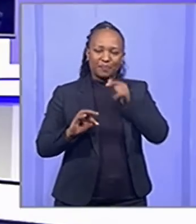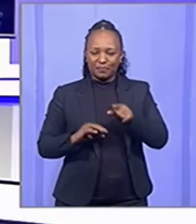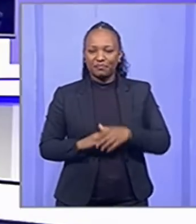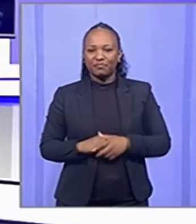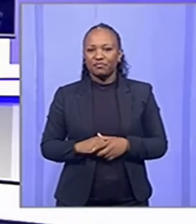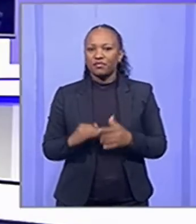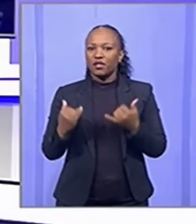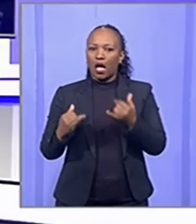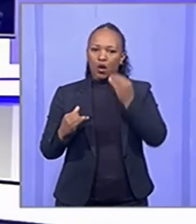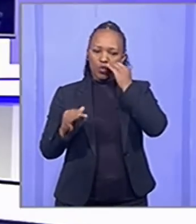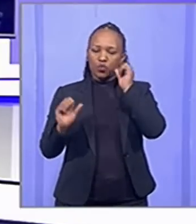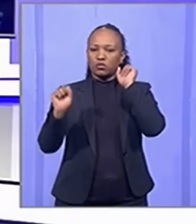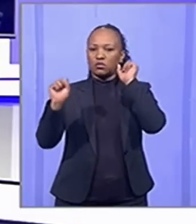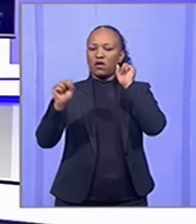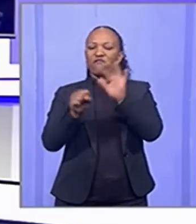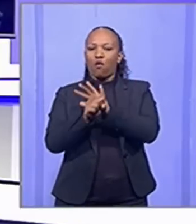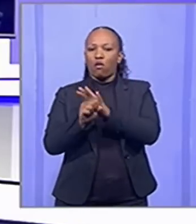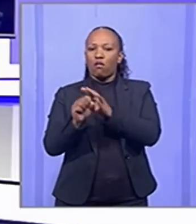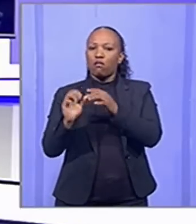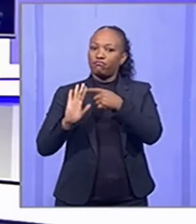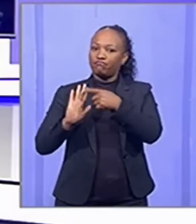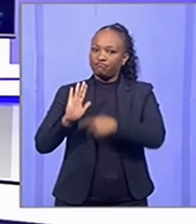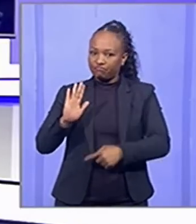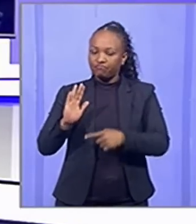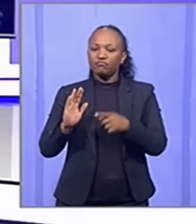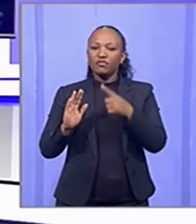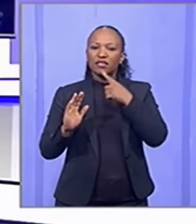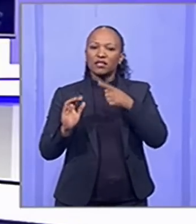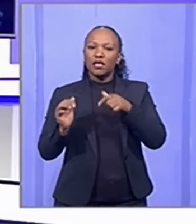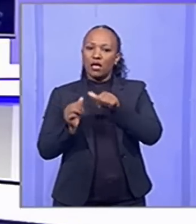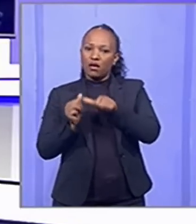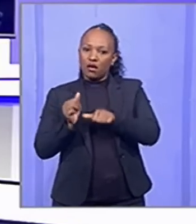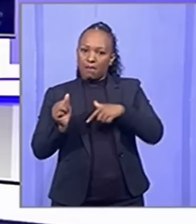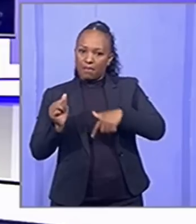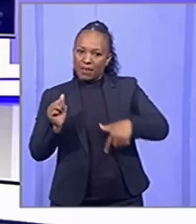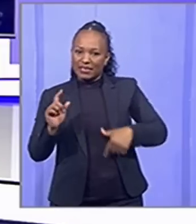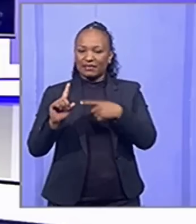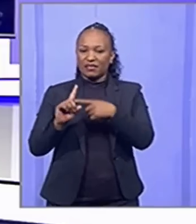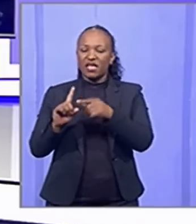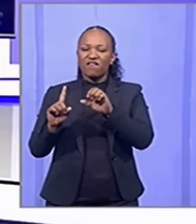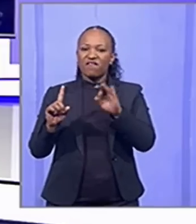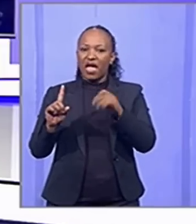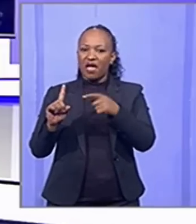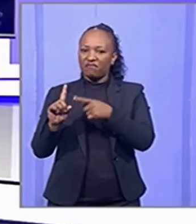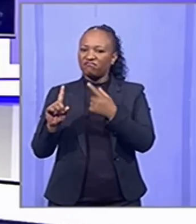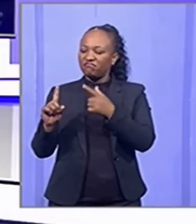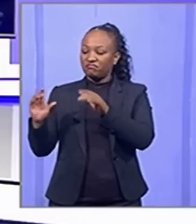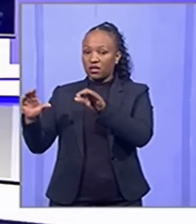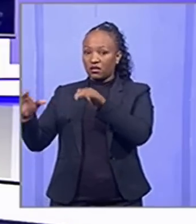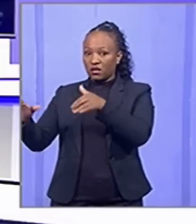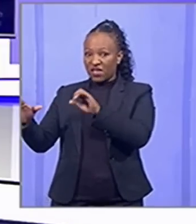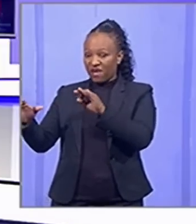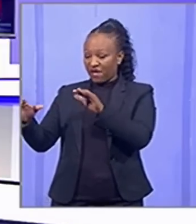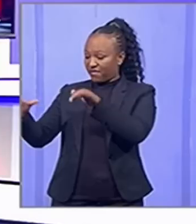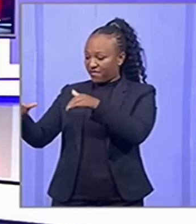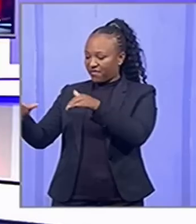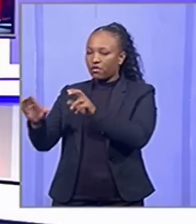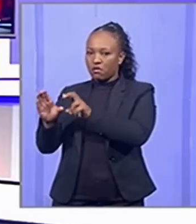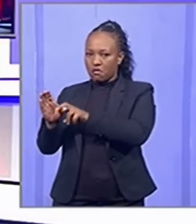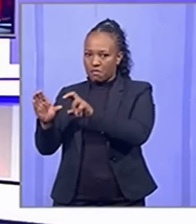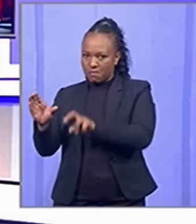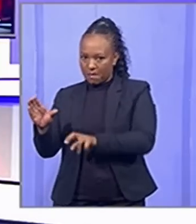Tsona re dithagola semmuso jalo ka ditaba tse re motlatsi wa mo presidente wa EFF Shivambu o itokolotse mogeng mme hona le ditlaleo tse